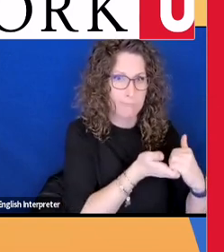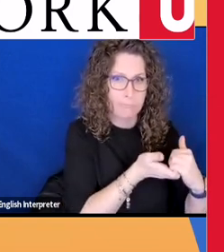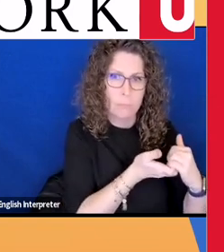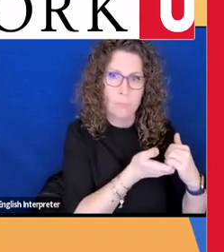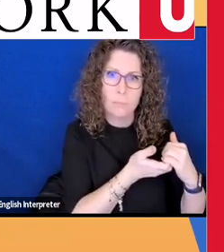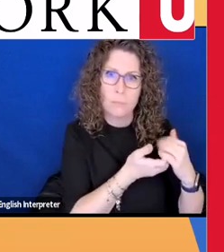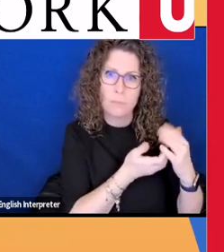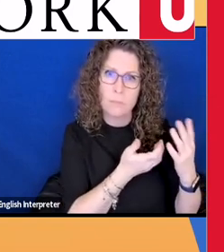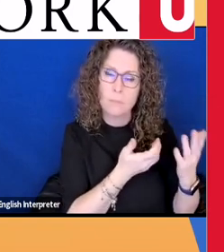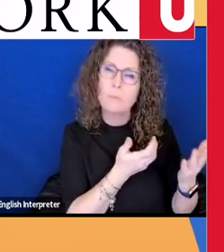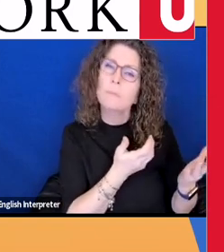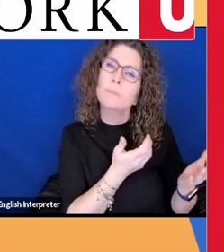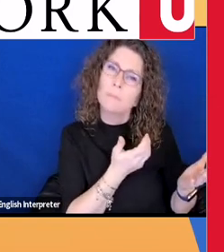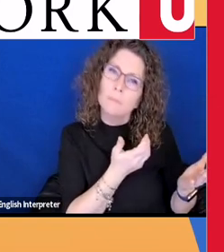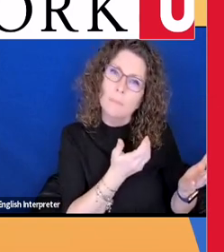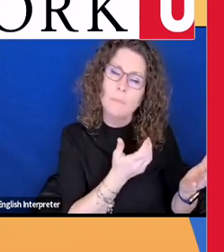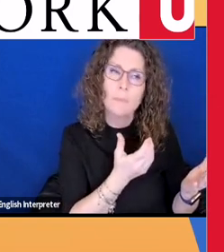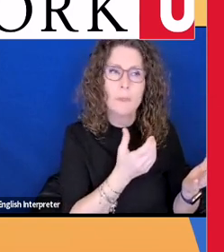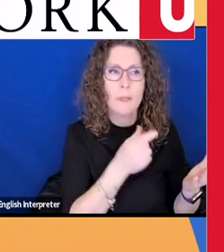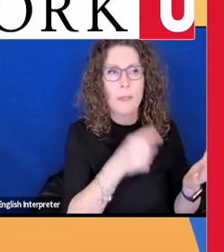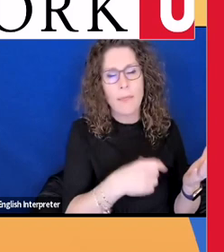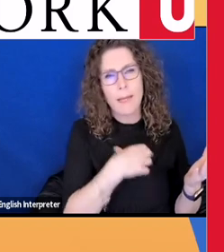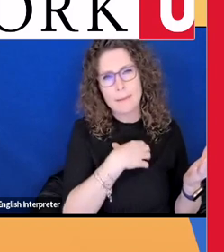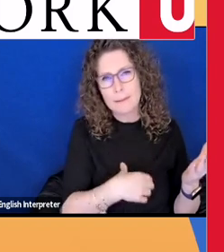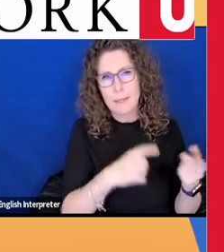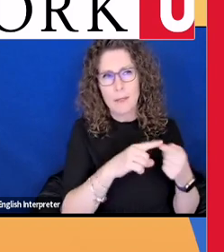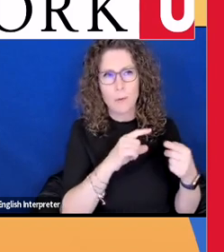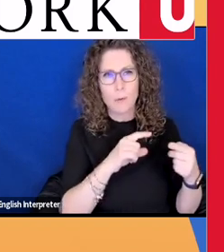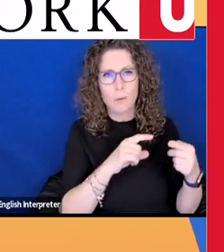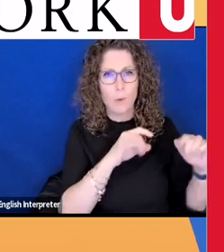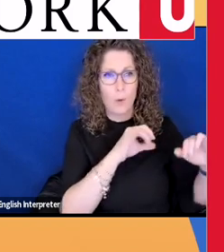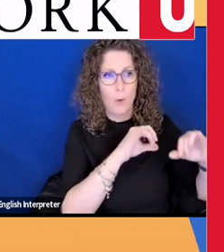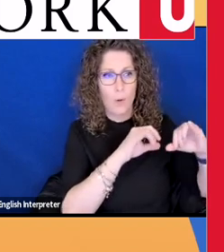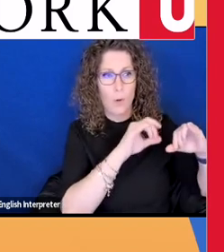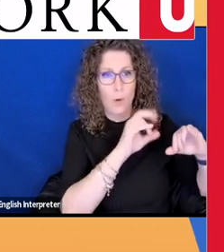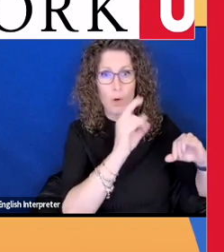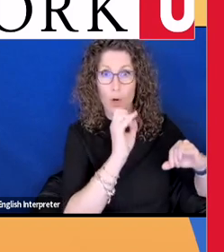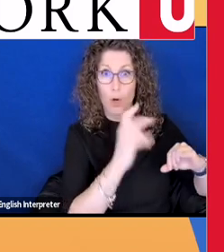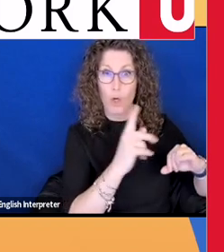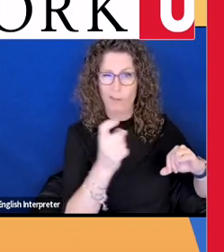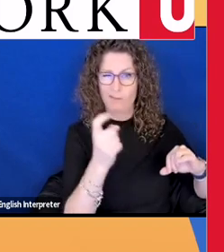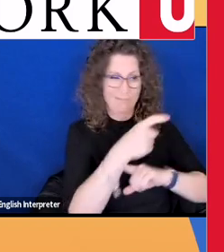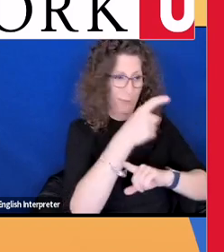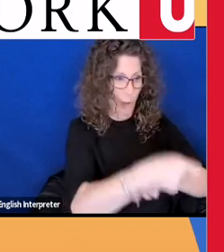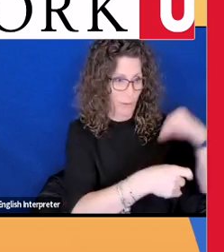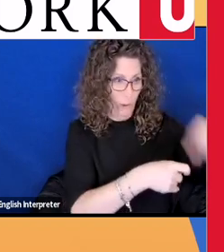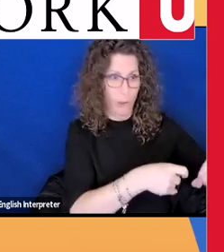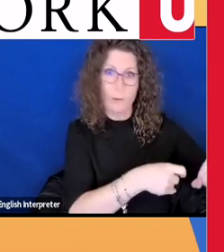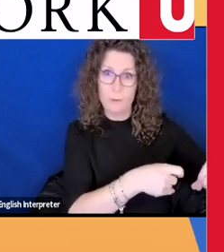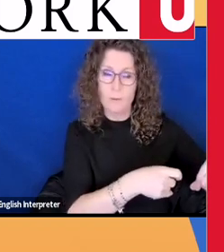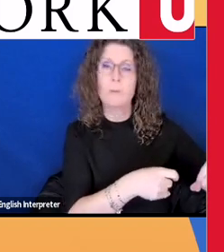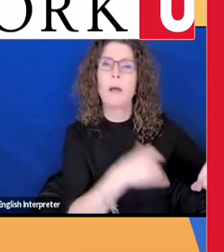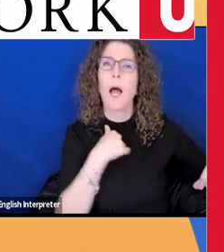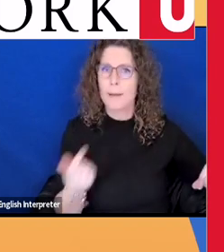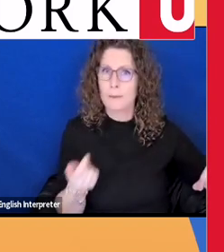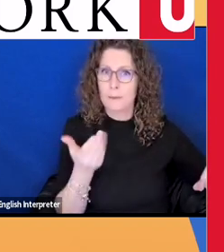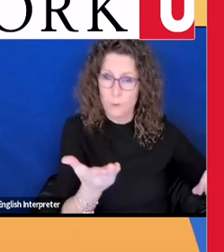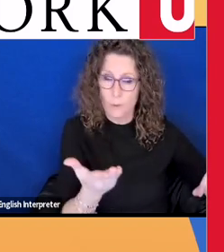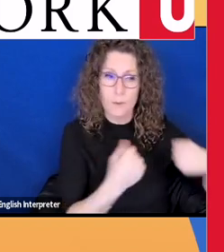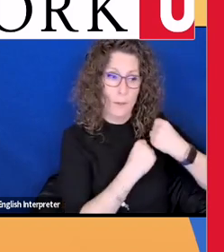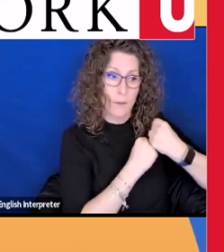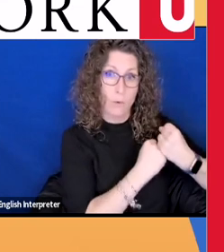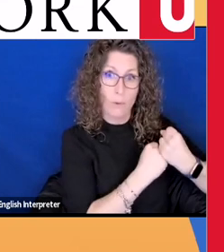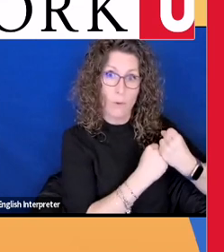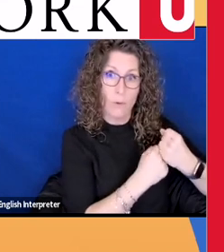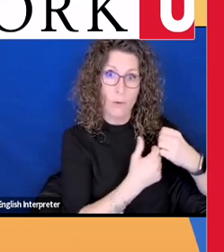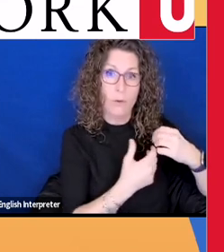While often an expression of the desire to hook the other in place, I want to suggest that solidarity is in fact a failure to